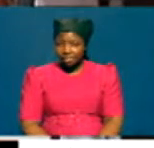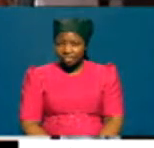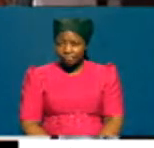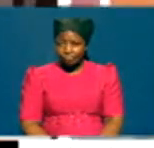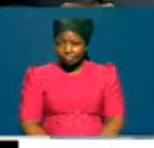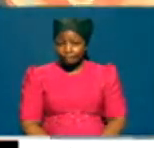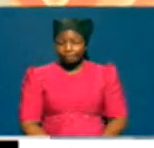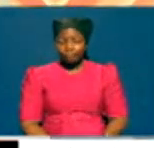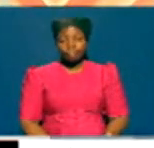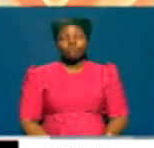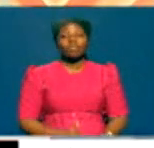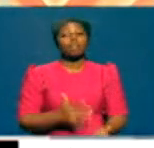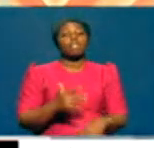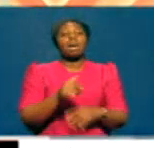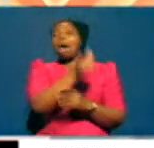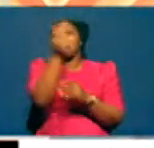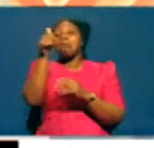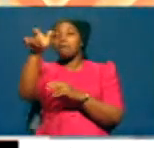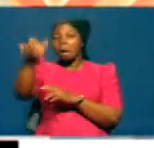Ulea wengi,